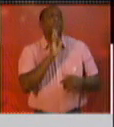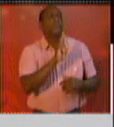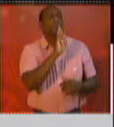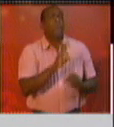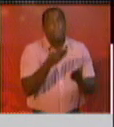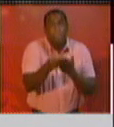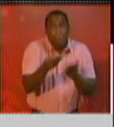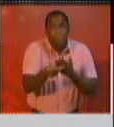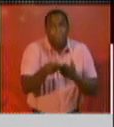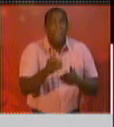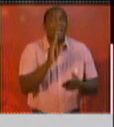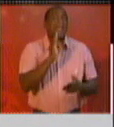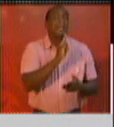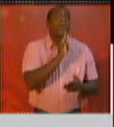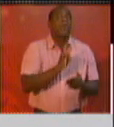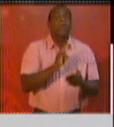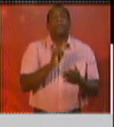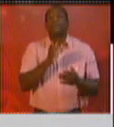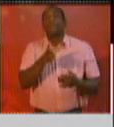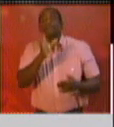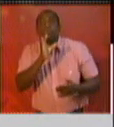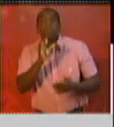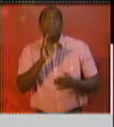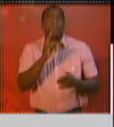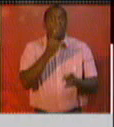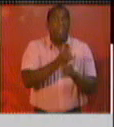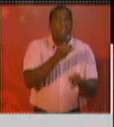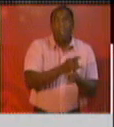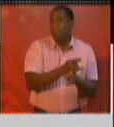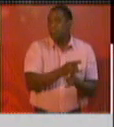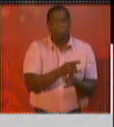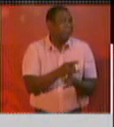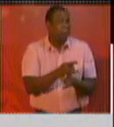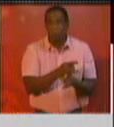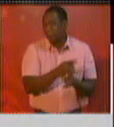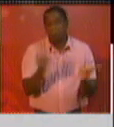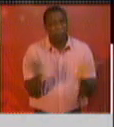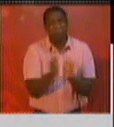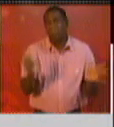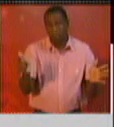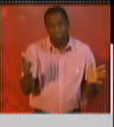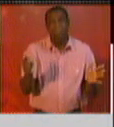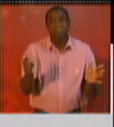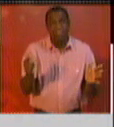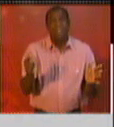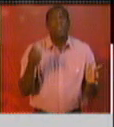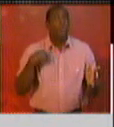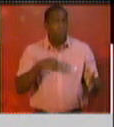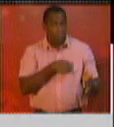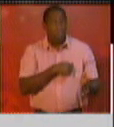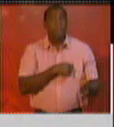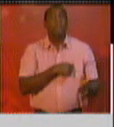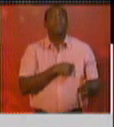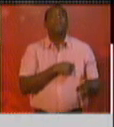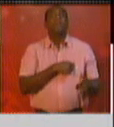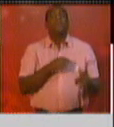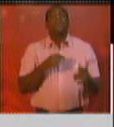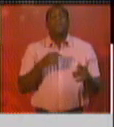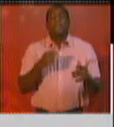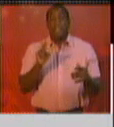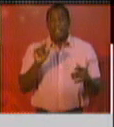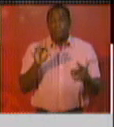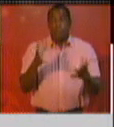to reiterate it in this context. Alcohol consumption at this time is greatly determined by household